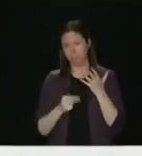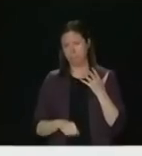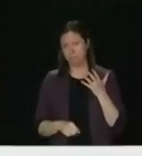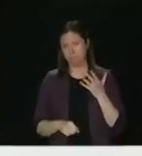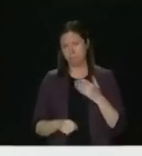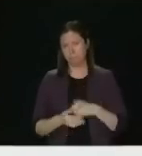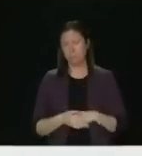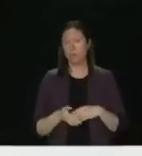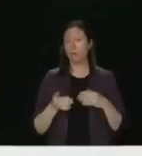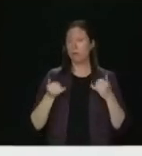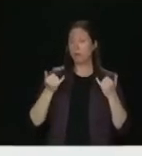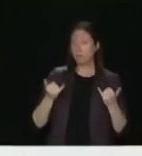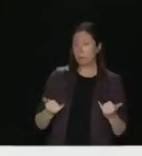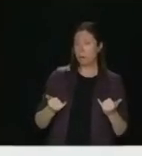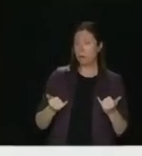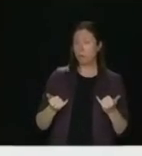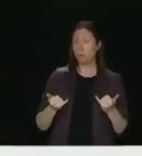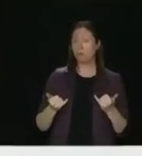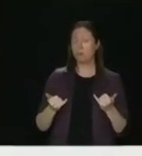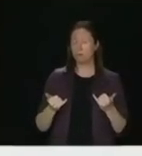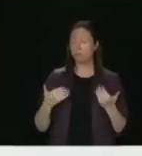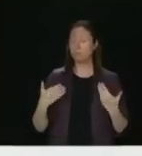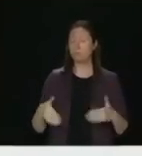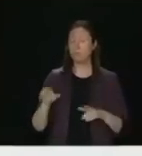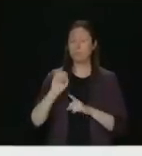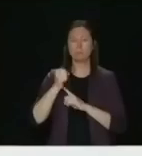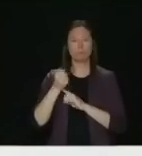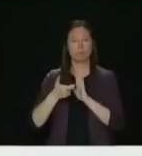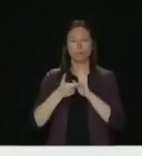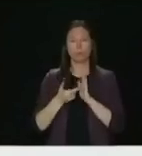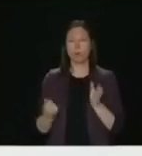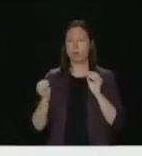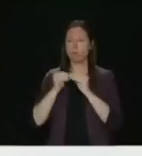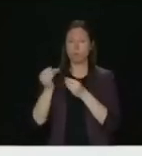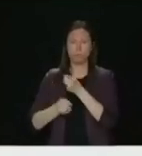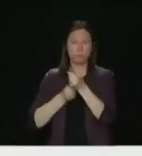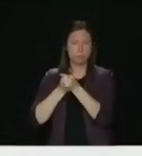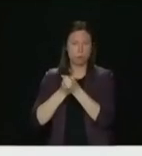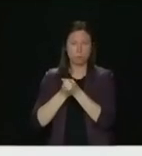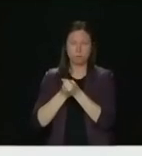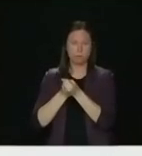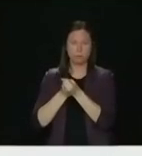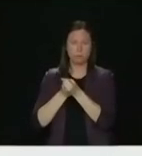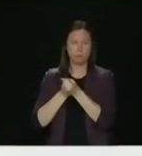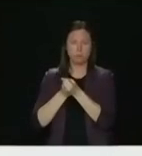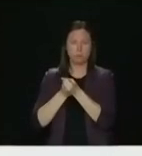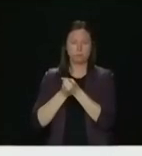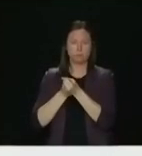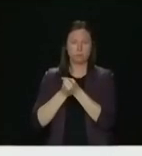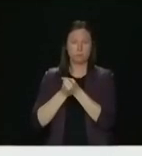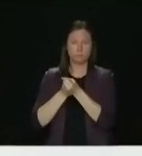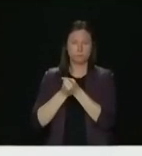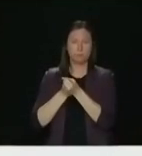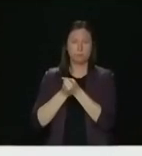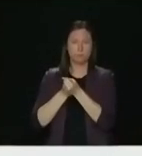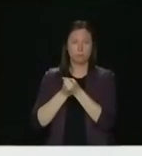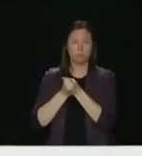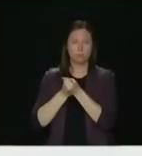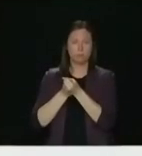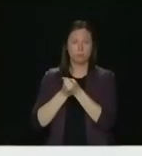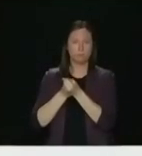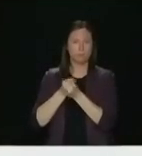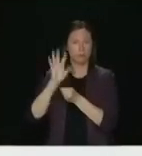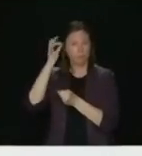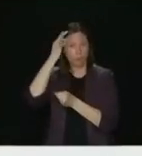Right now, the situation requires additional tools not held by any other federal,